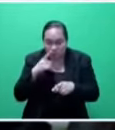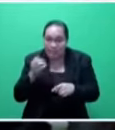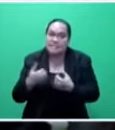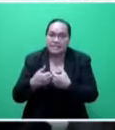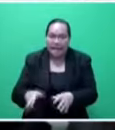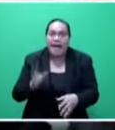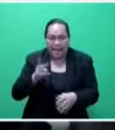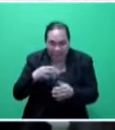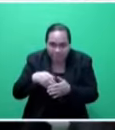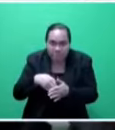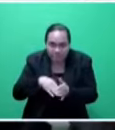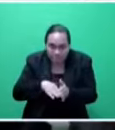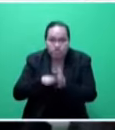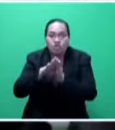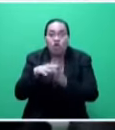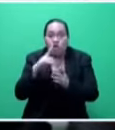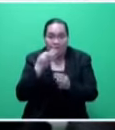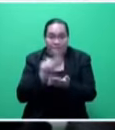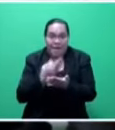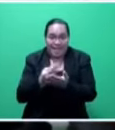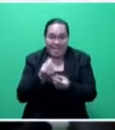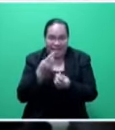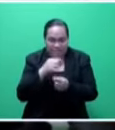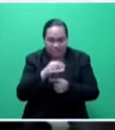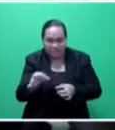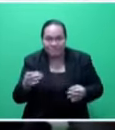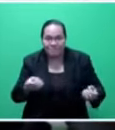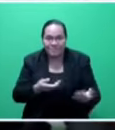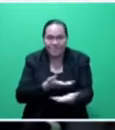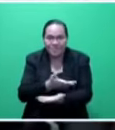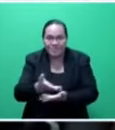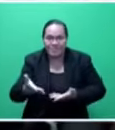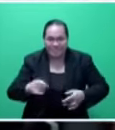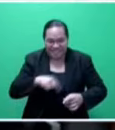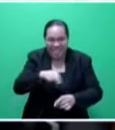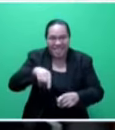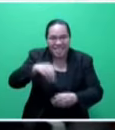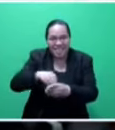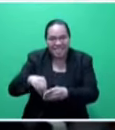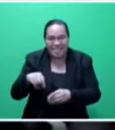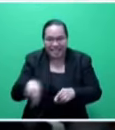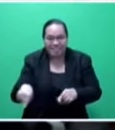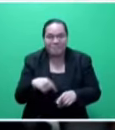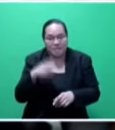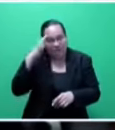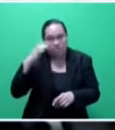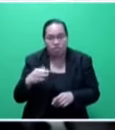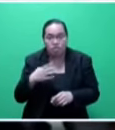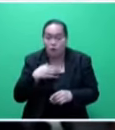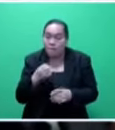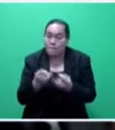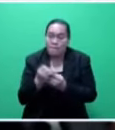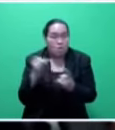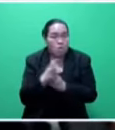people so that we can have money circulate in the economy. So it's very important for government as much as possible to look at the kinds of things that we can do